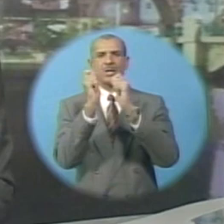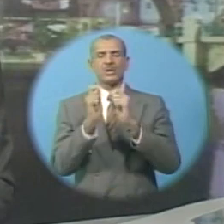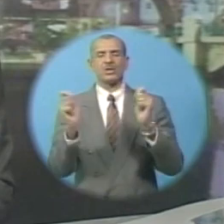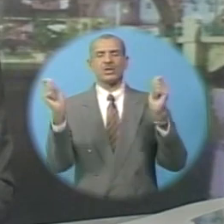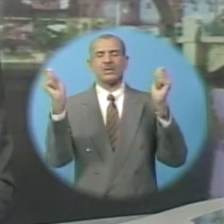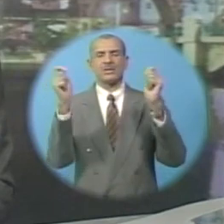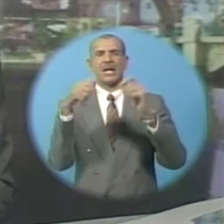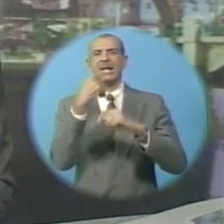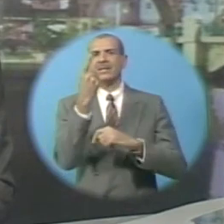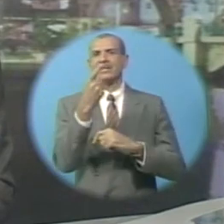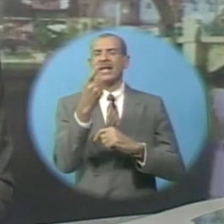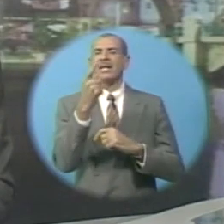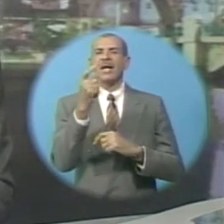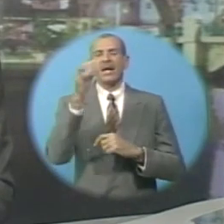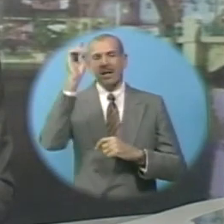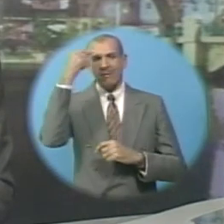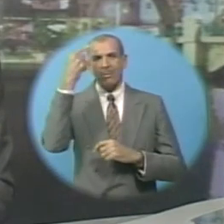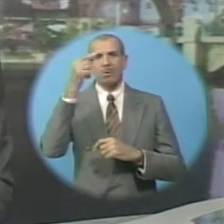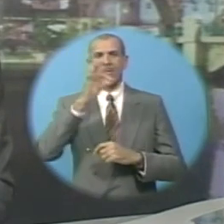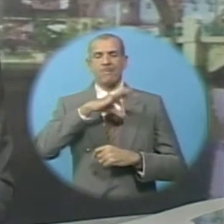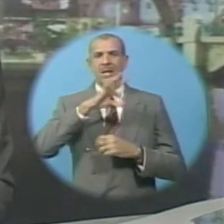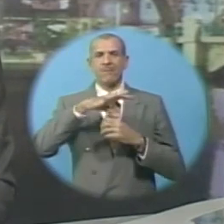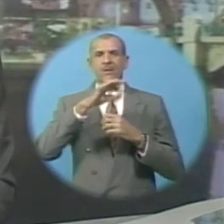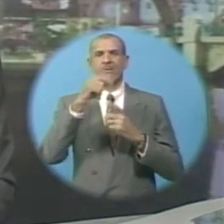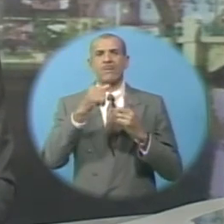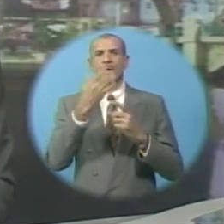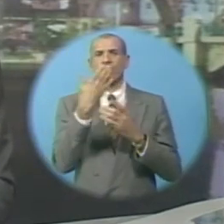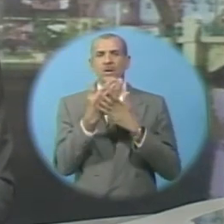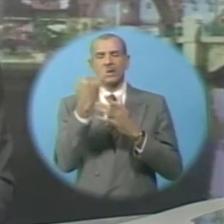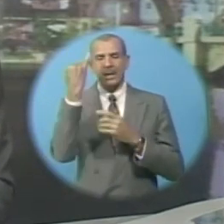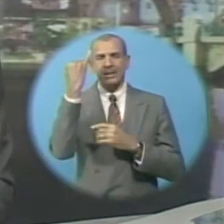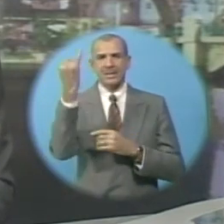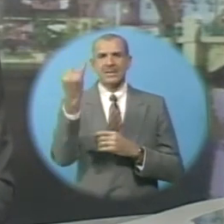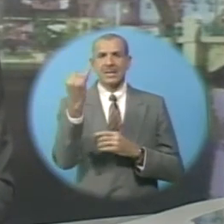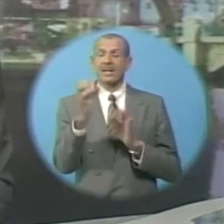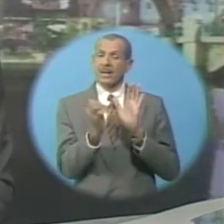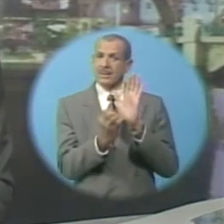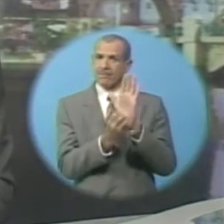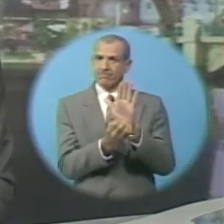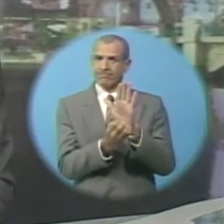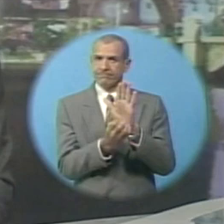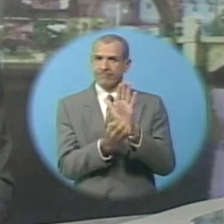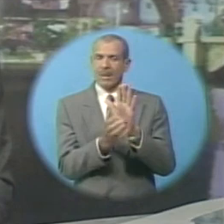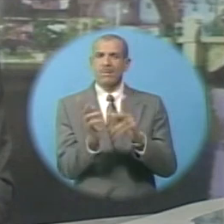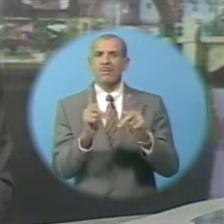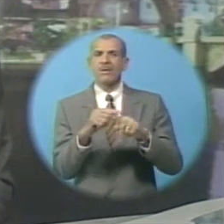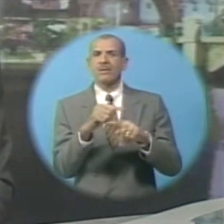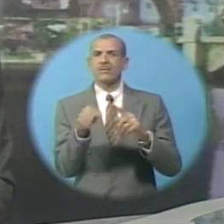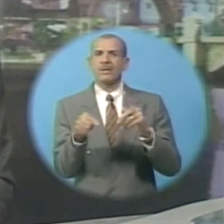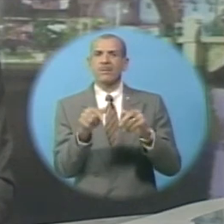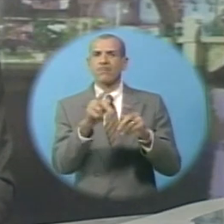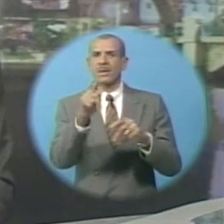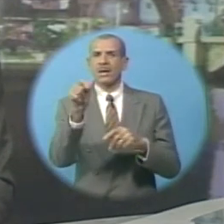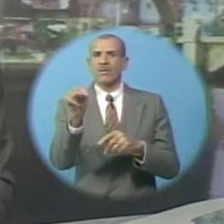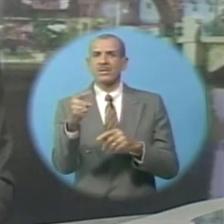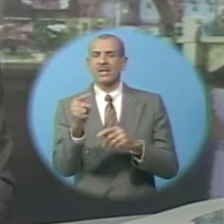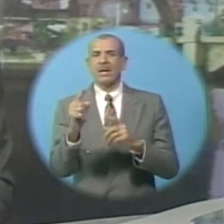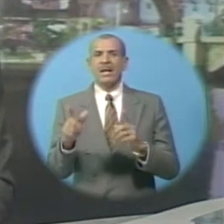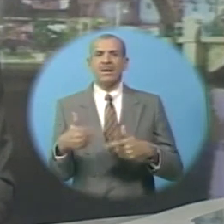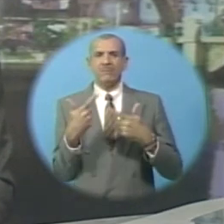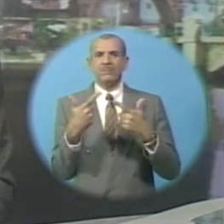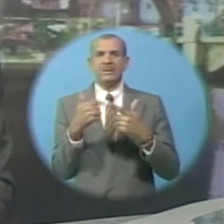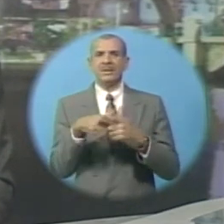government would have benefited from a number of good ideas. For example, she says people from the various parishes but now living